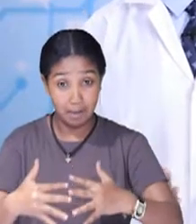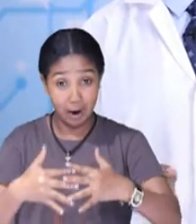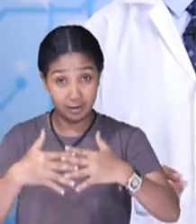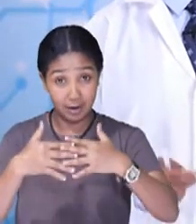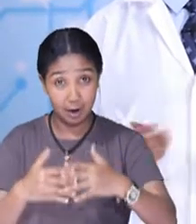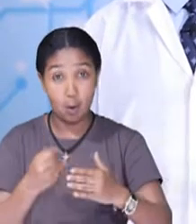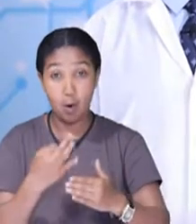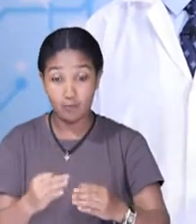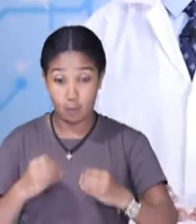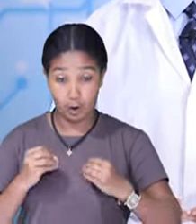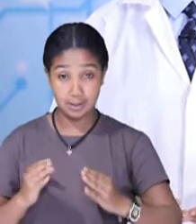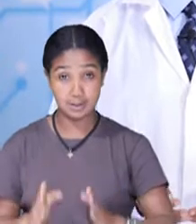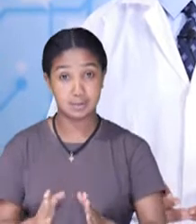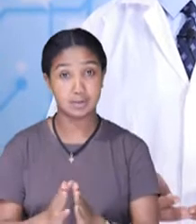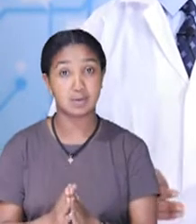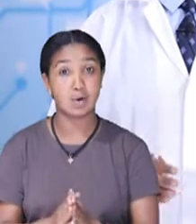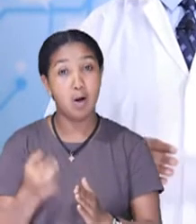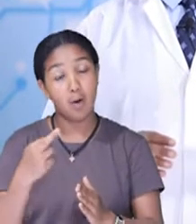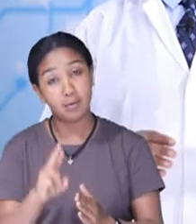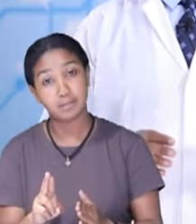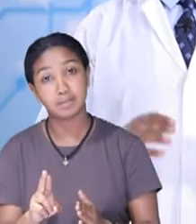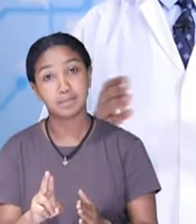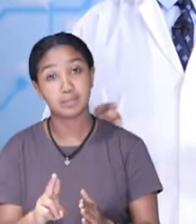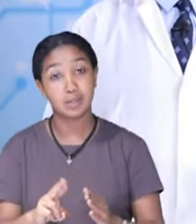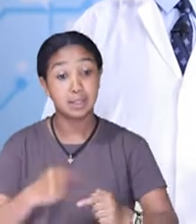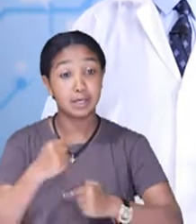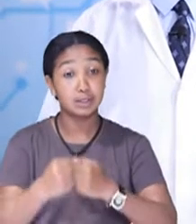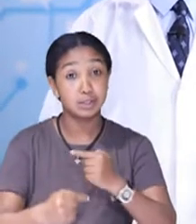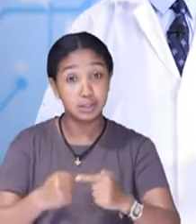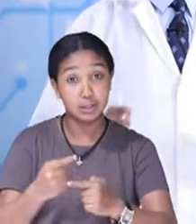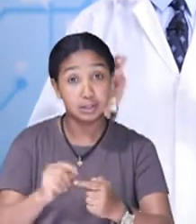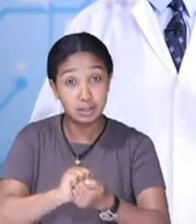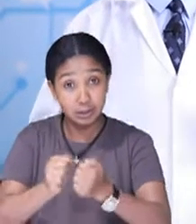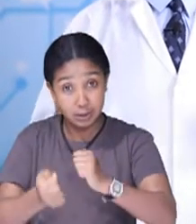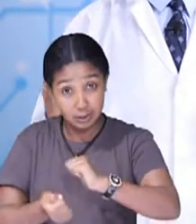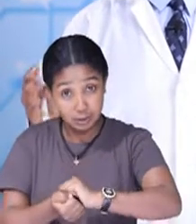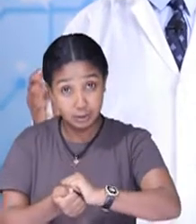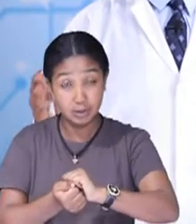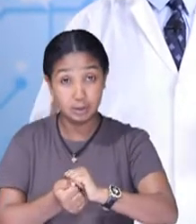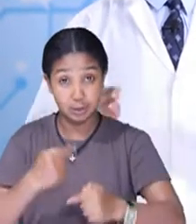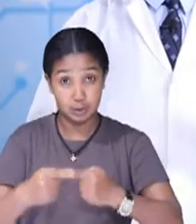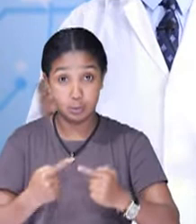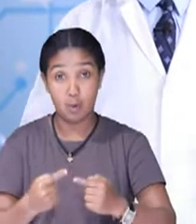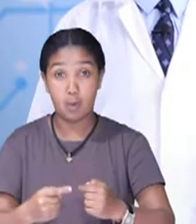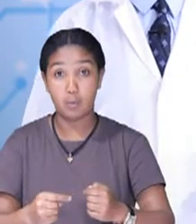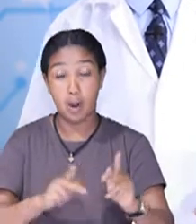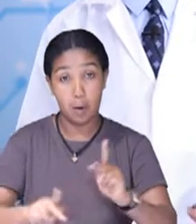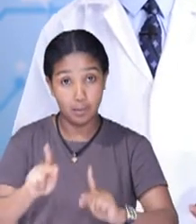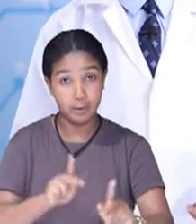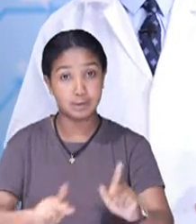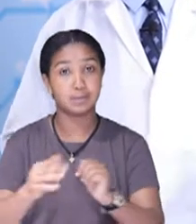material of organisms, or the gene pool, change in the gene pool of a